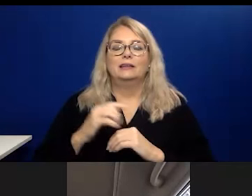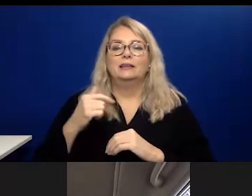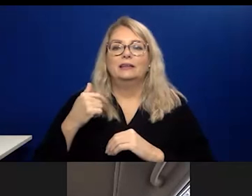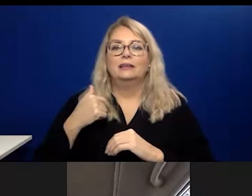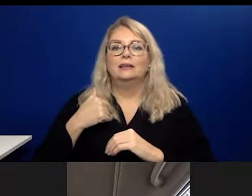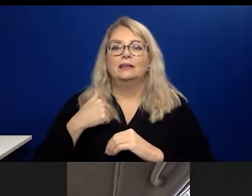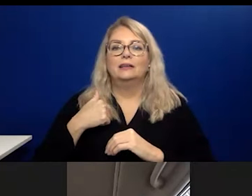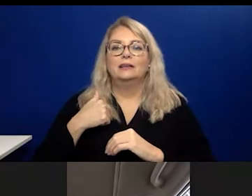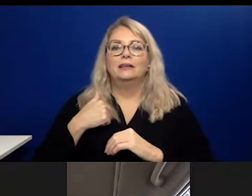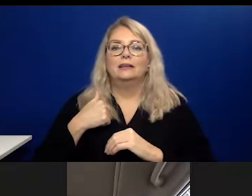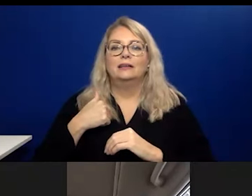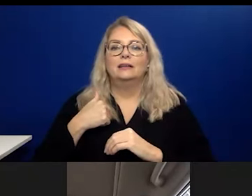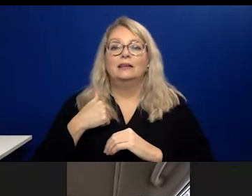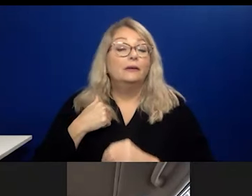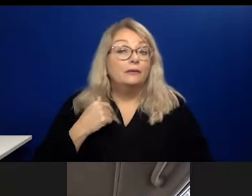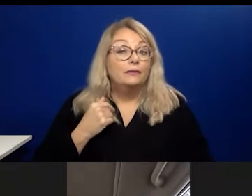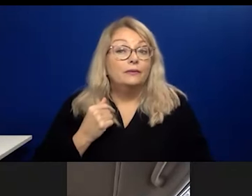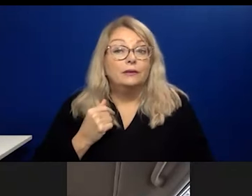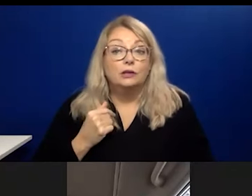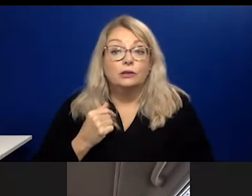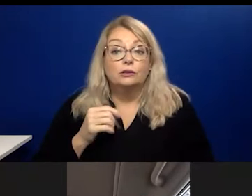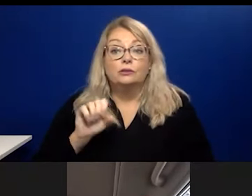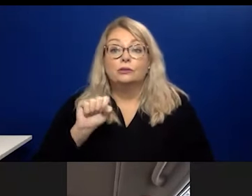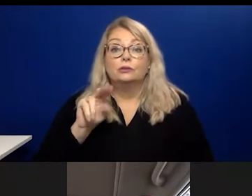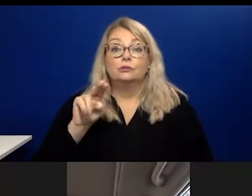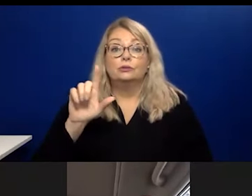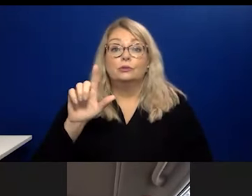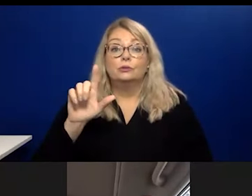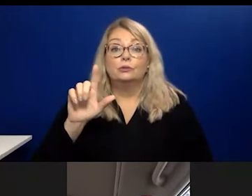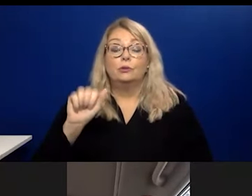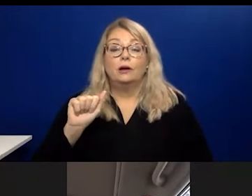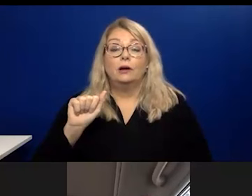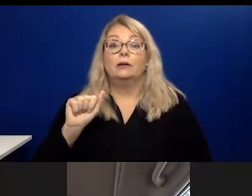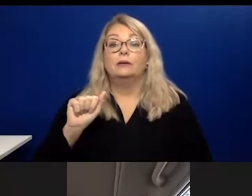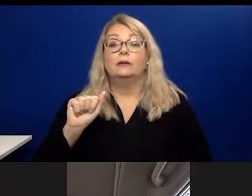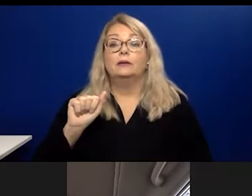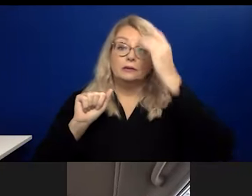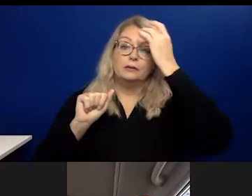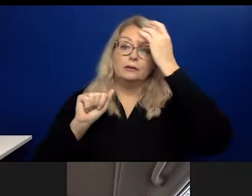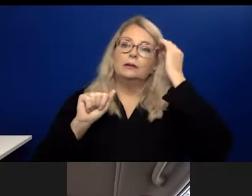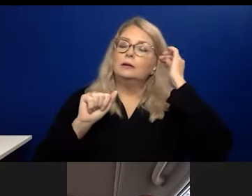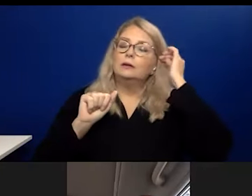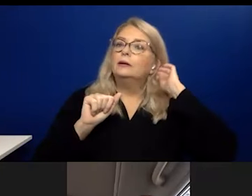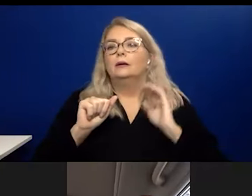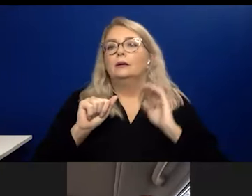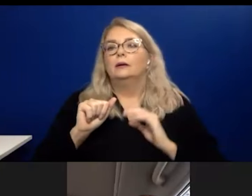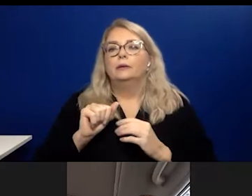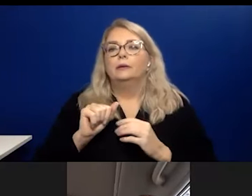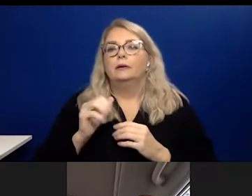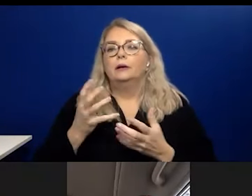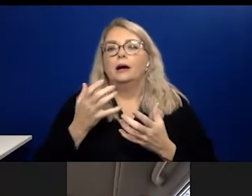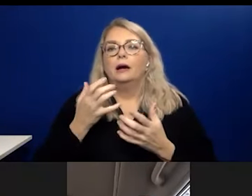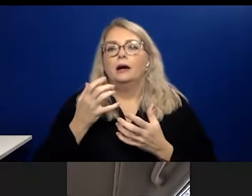easier. Suna? Yeah, I'm here. And then I want to tell that